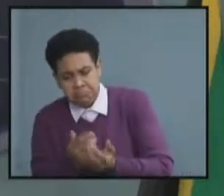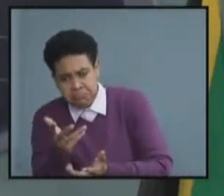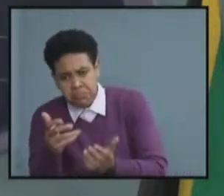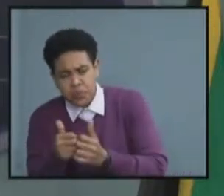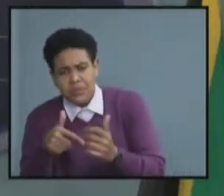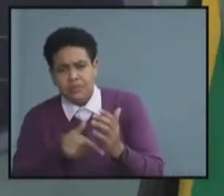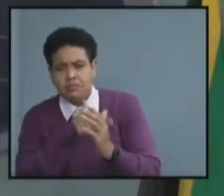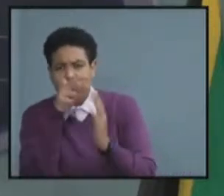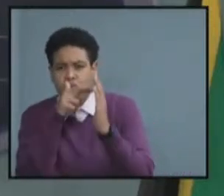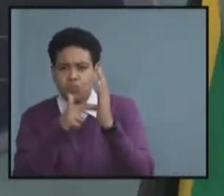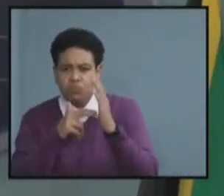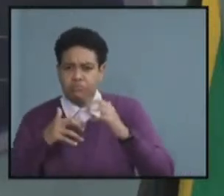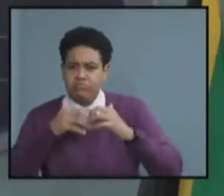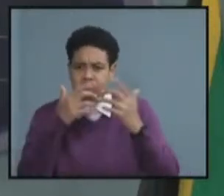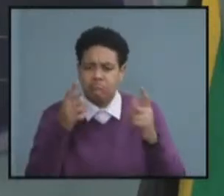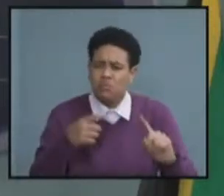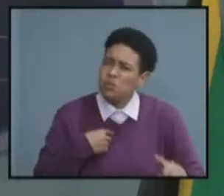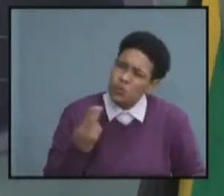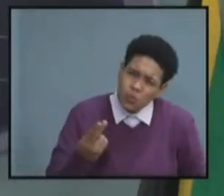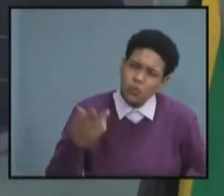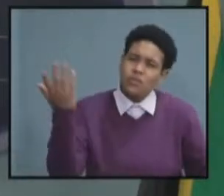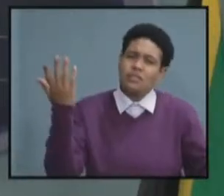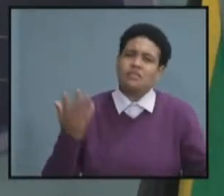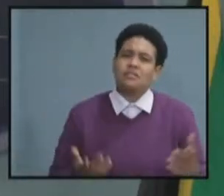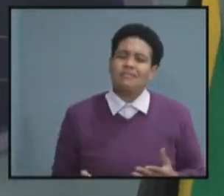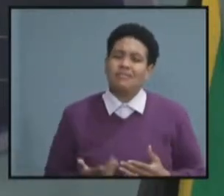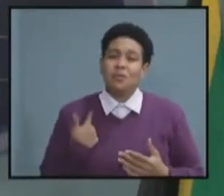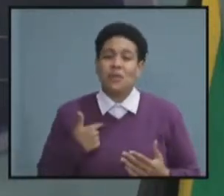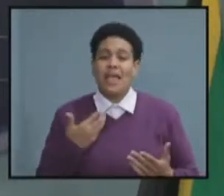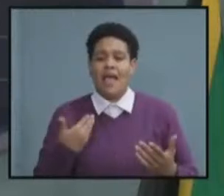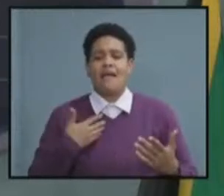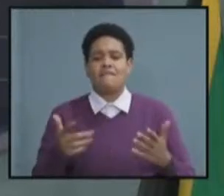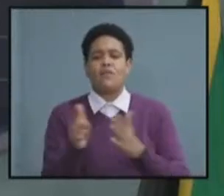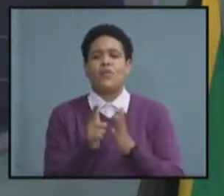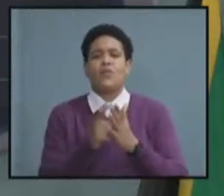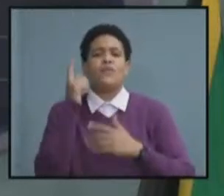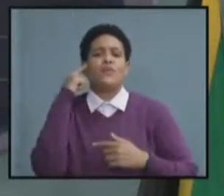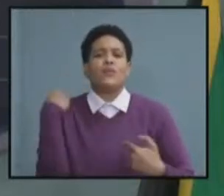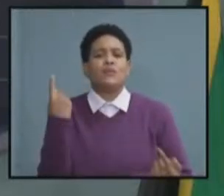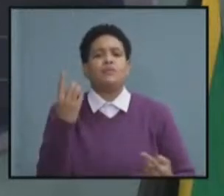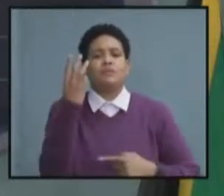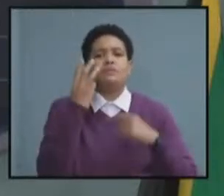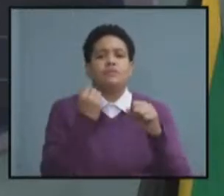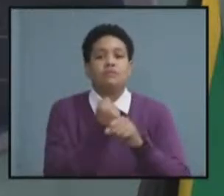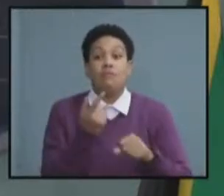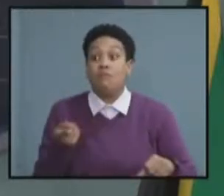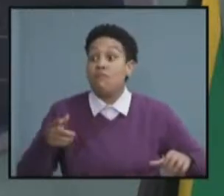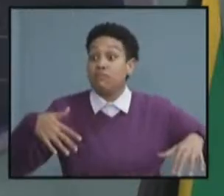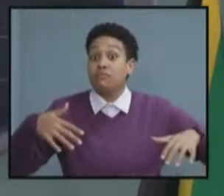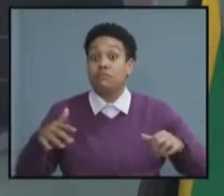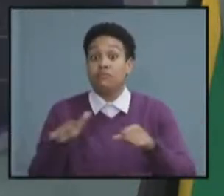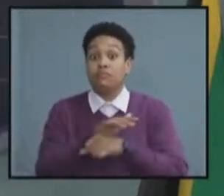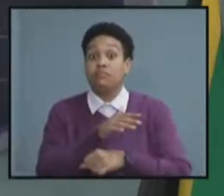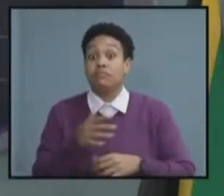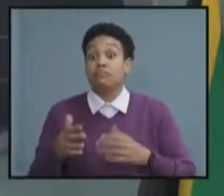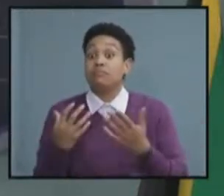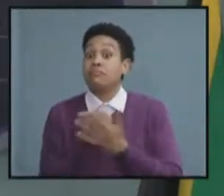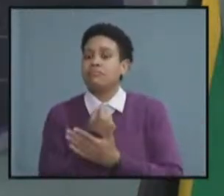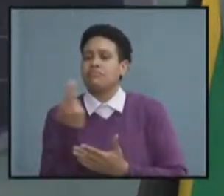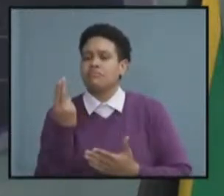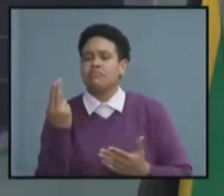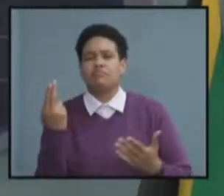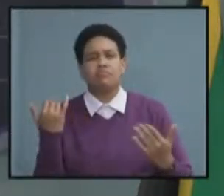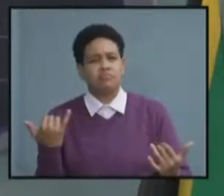these measures, let us use them. We have had this law for the last 6 years. It hasn't been fully utilized. Let